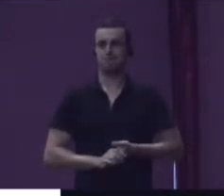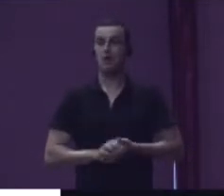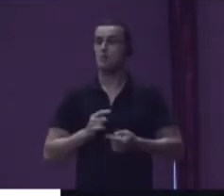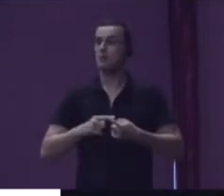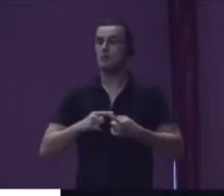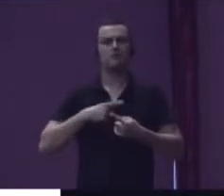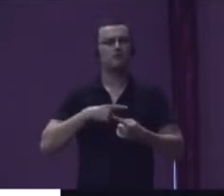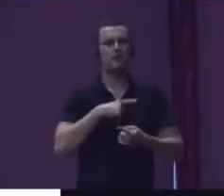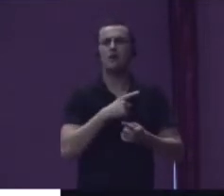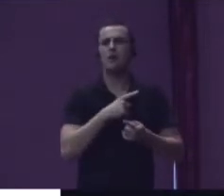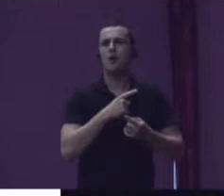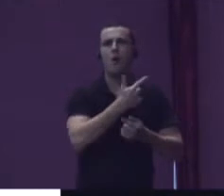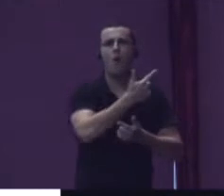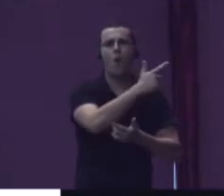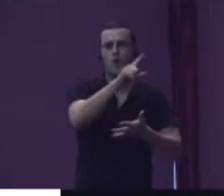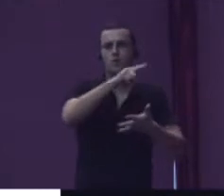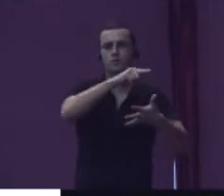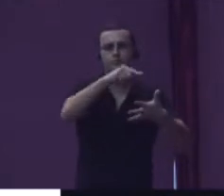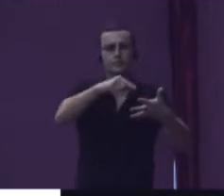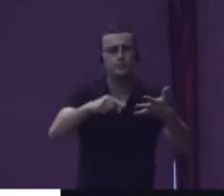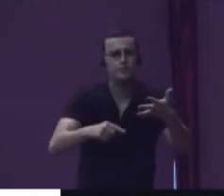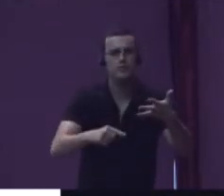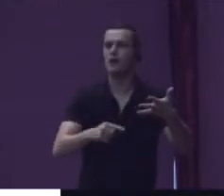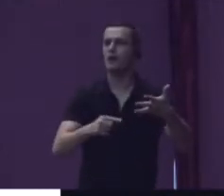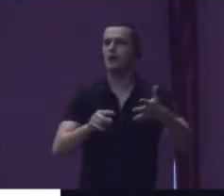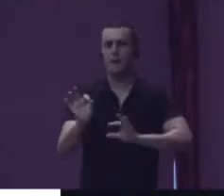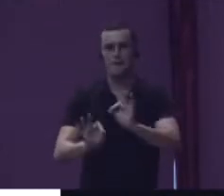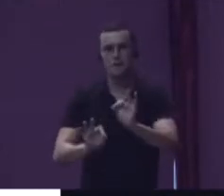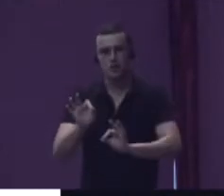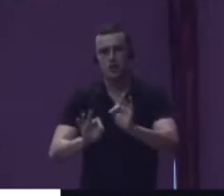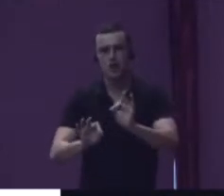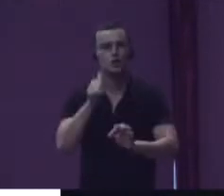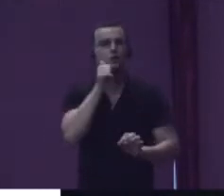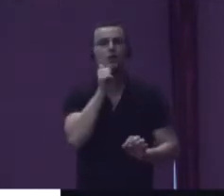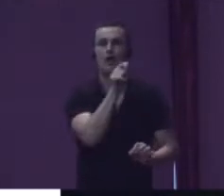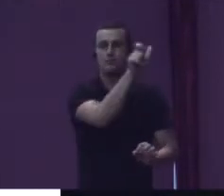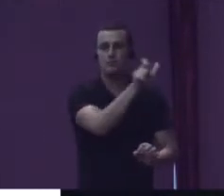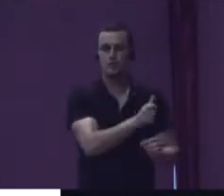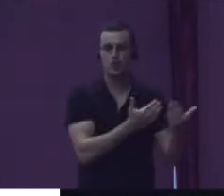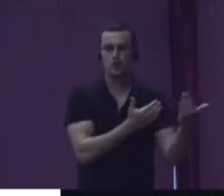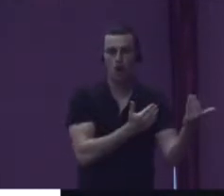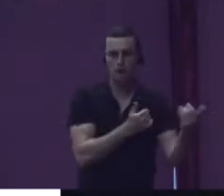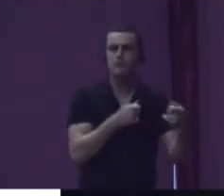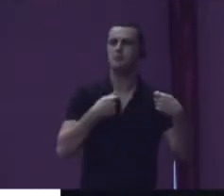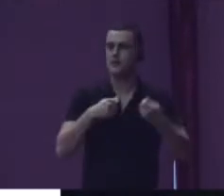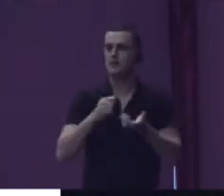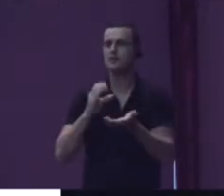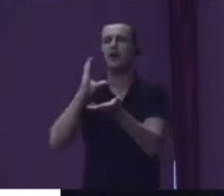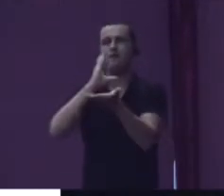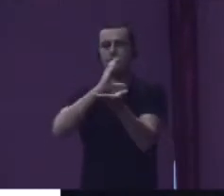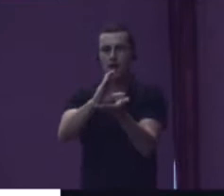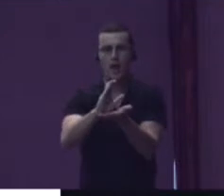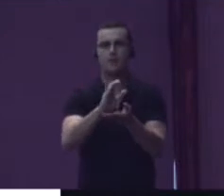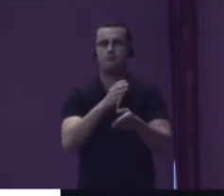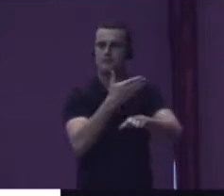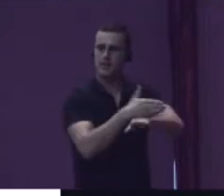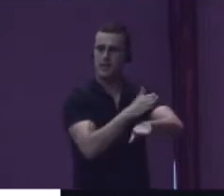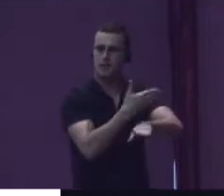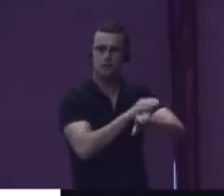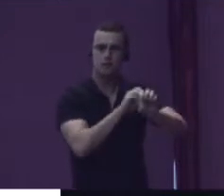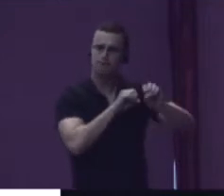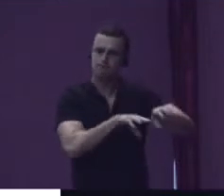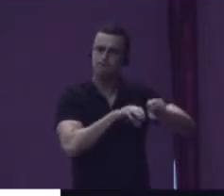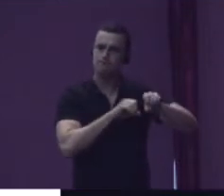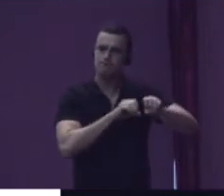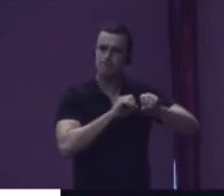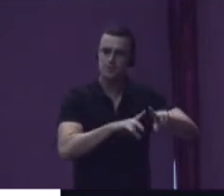women because they don't have the baggage that older women do, nor the knowledge. And many of these